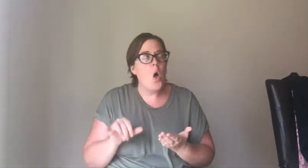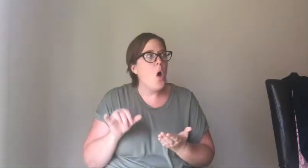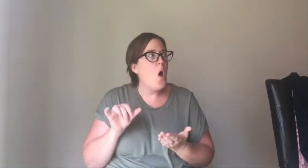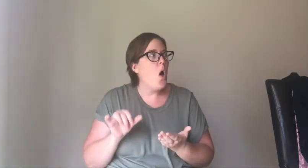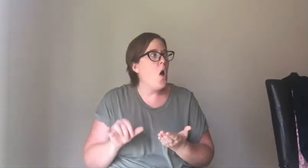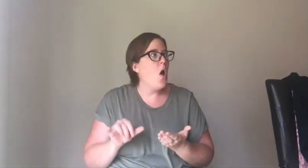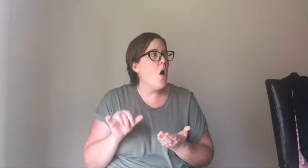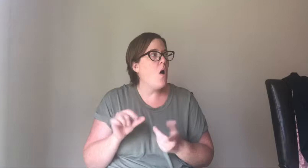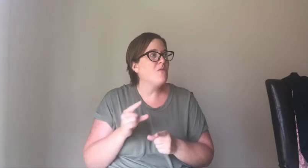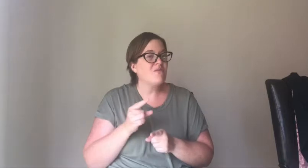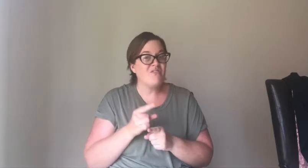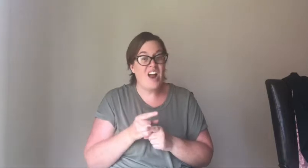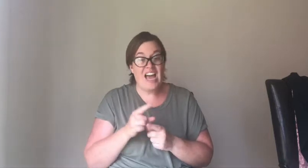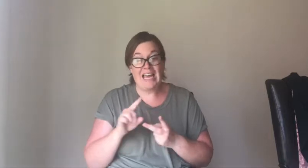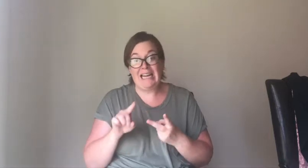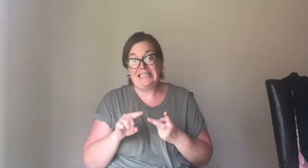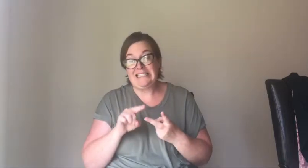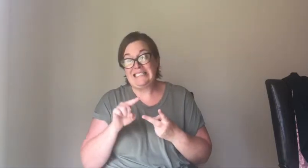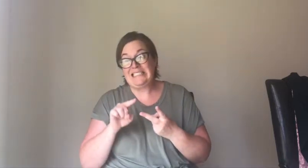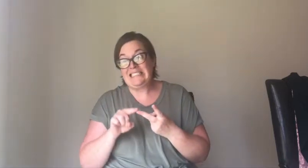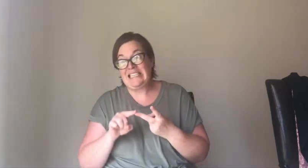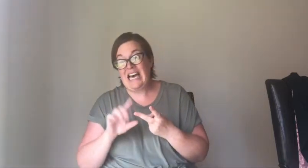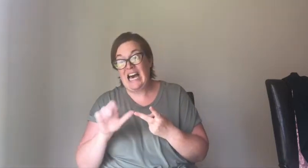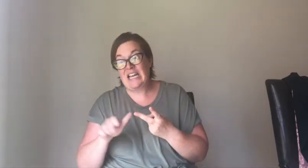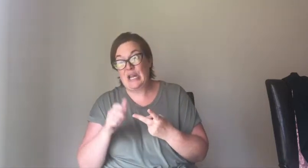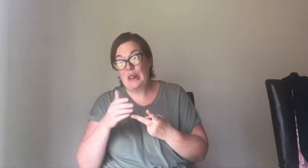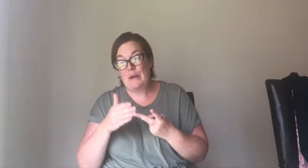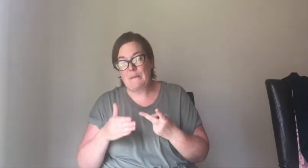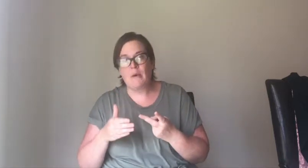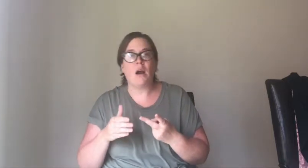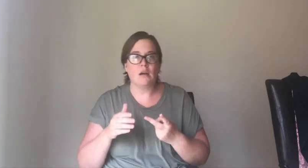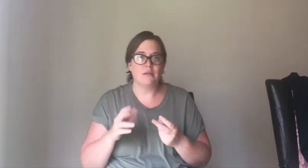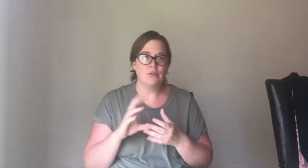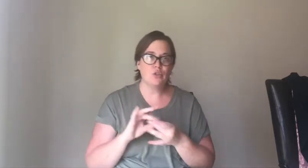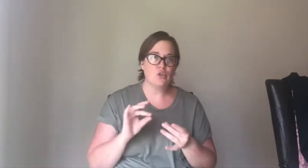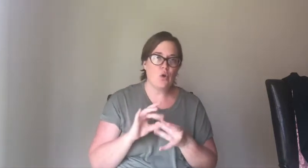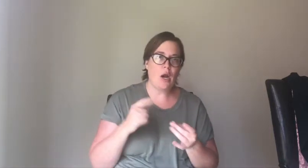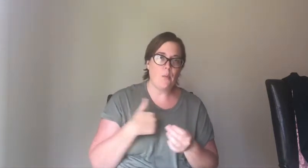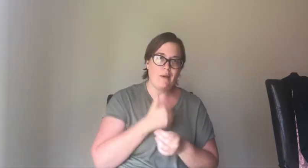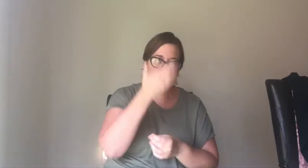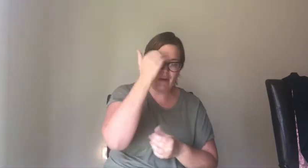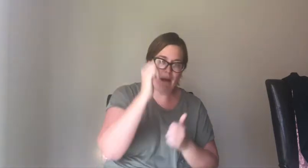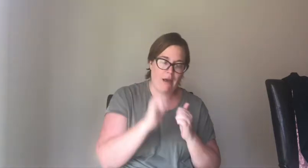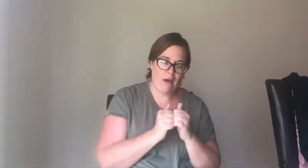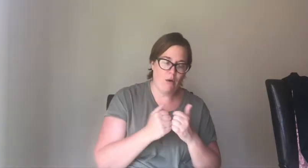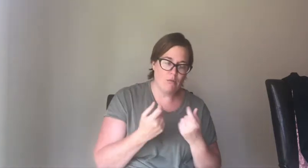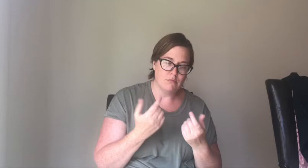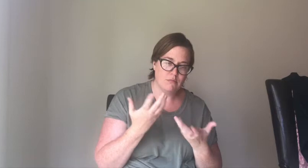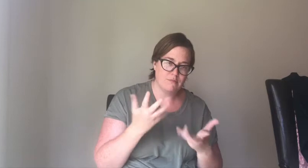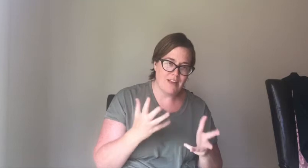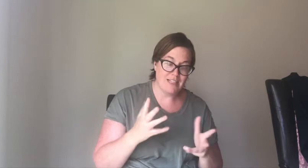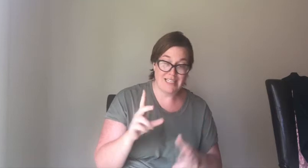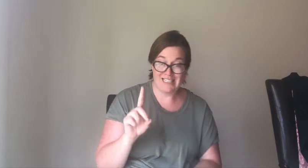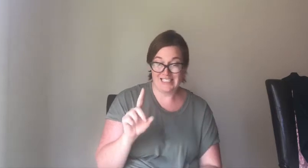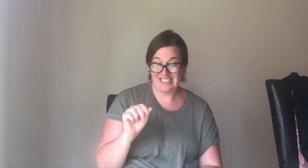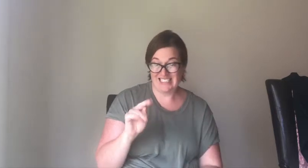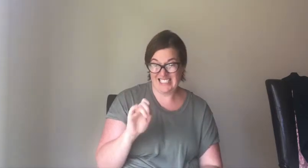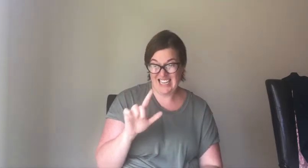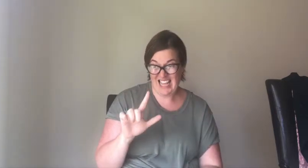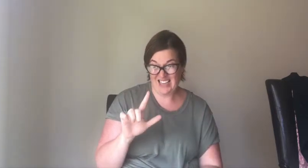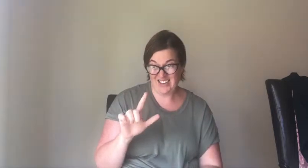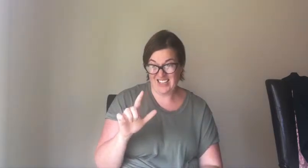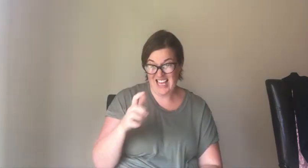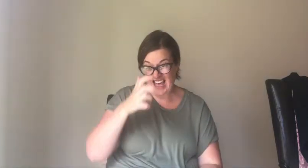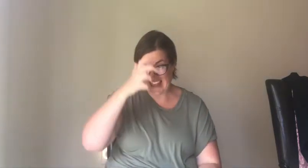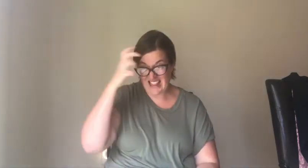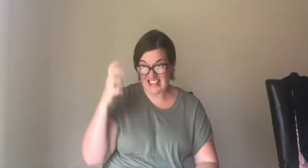story. Except the problem is that's not actually where the story of Daniel in the lion's den ends. Wouldn't it be great if that's just where the chapter ended? But